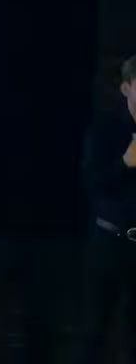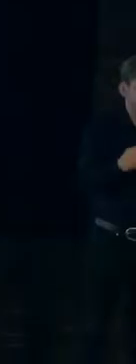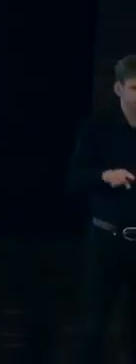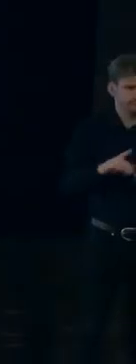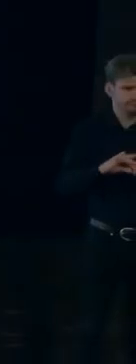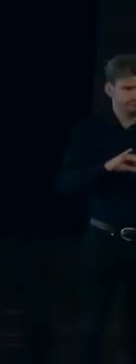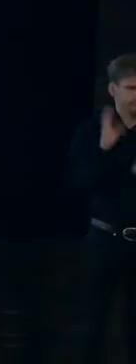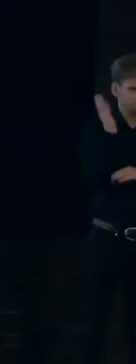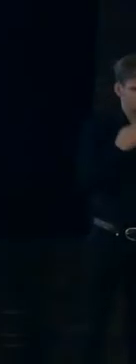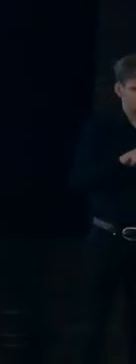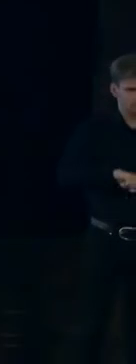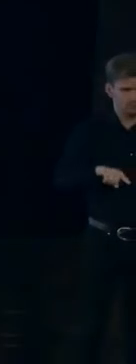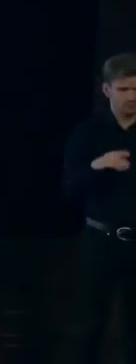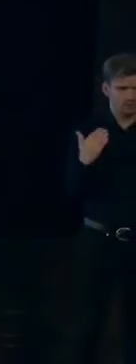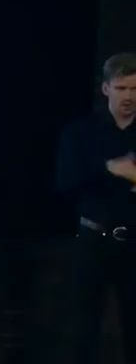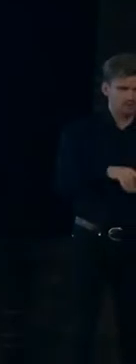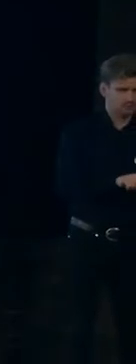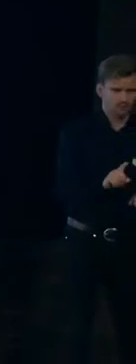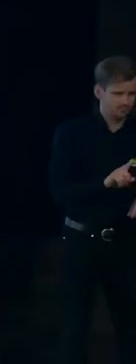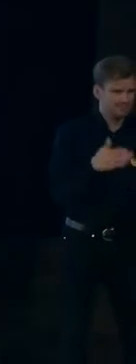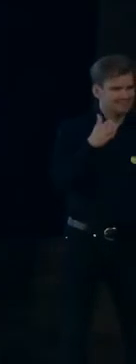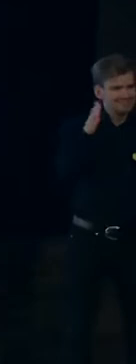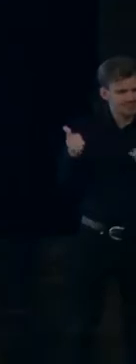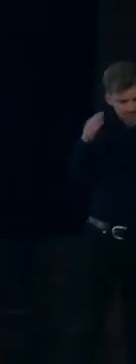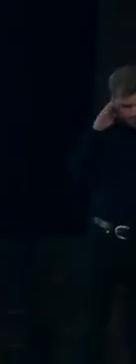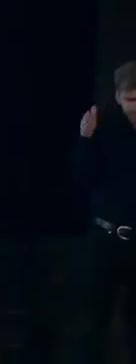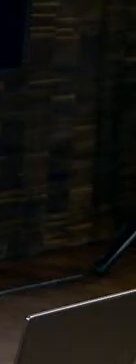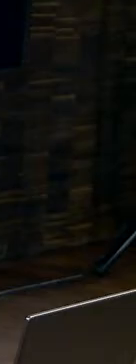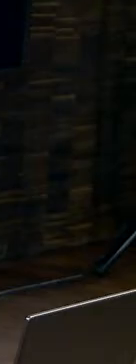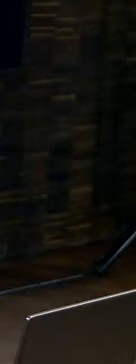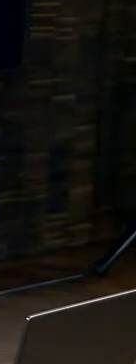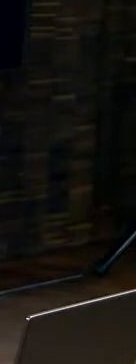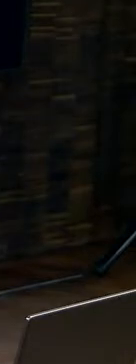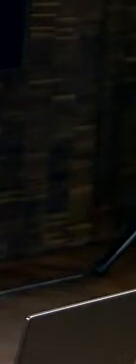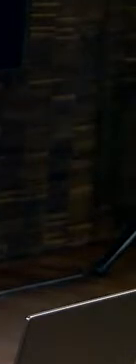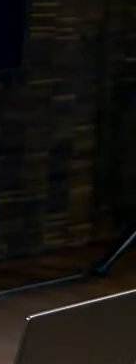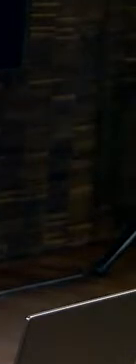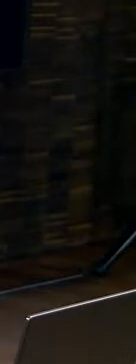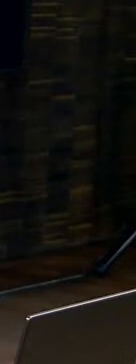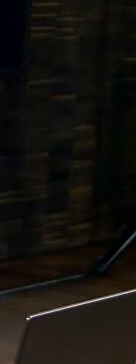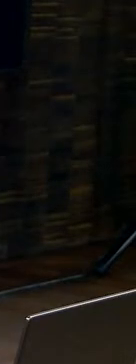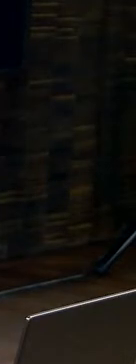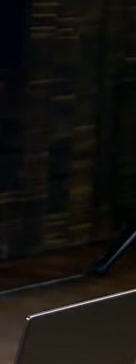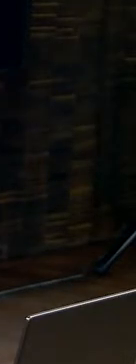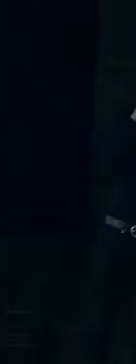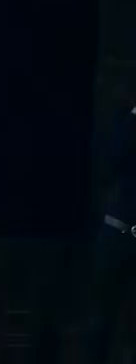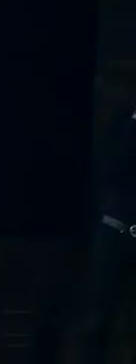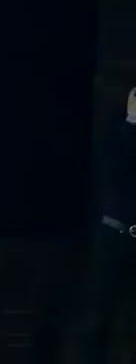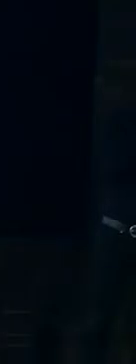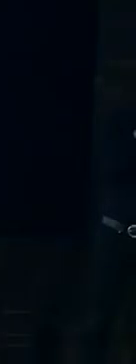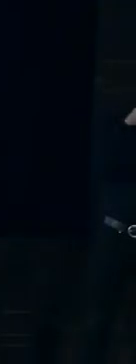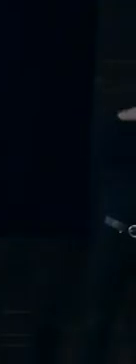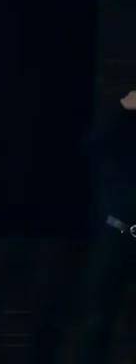on audio and video in easy to read, while yesterday it was more focused on written information.